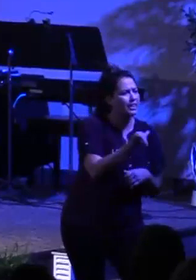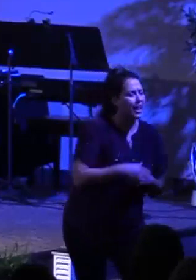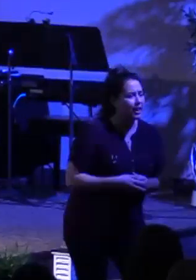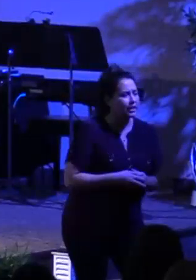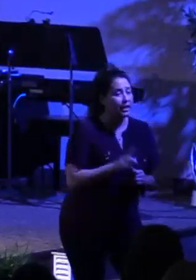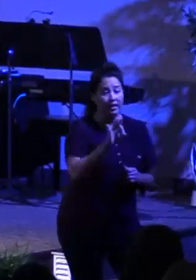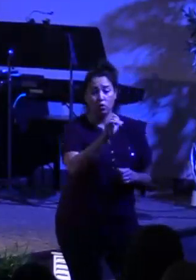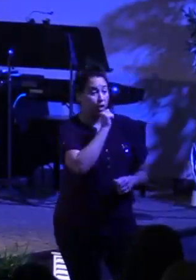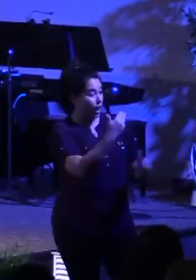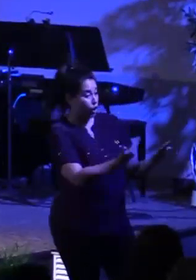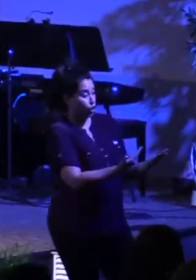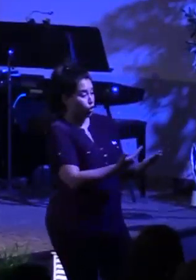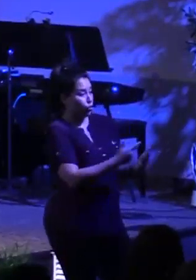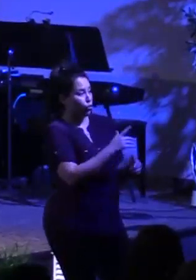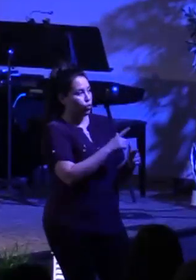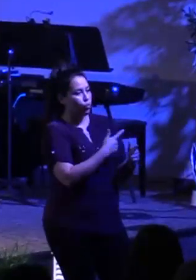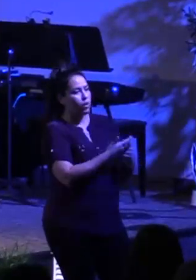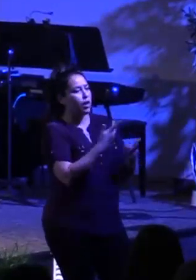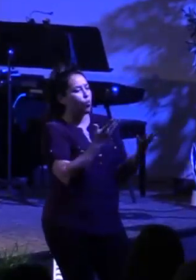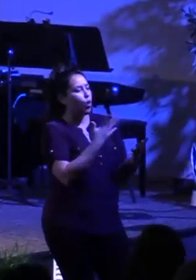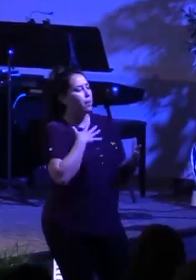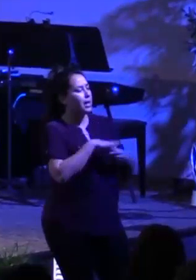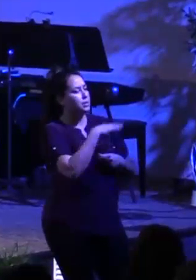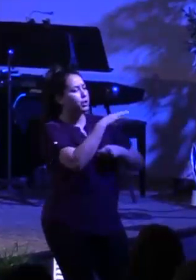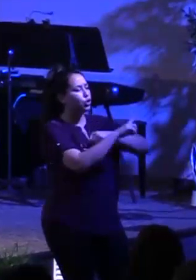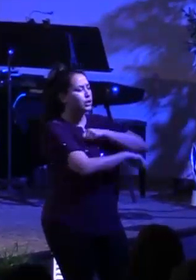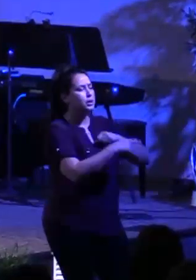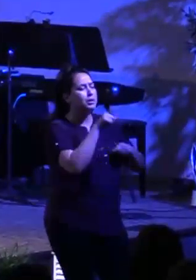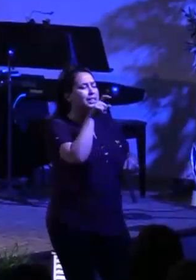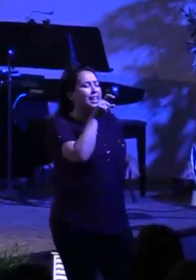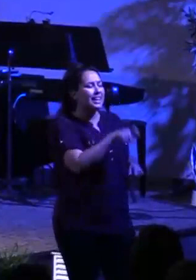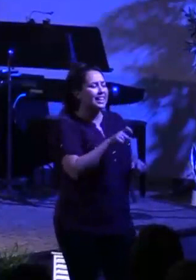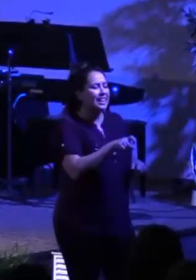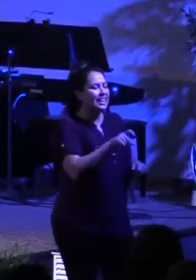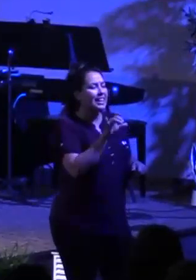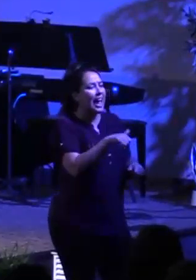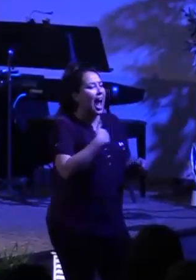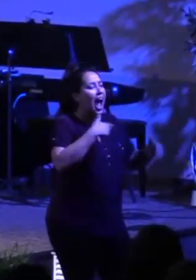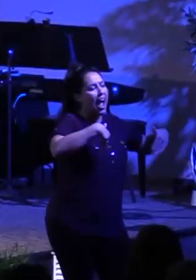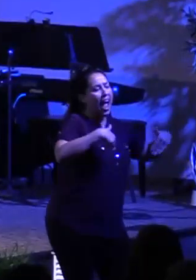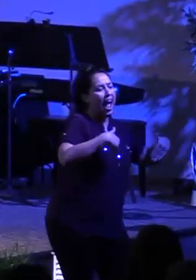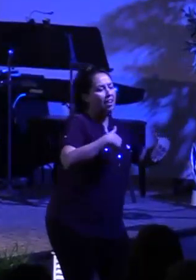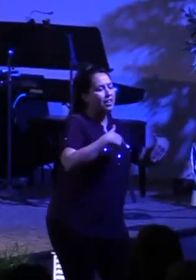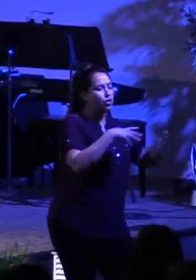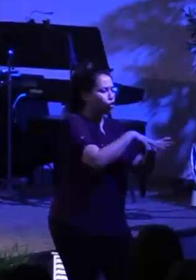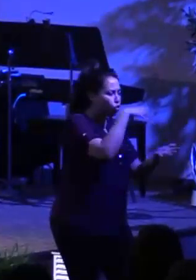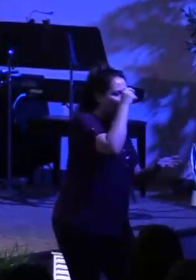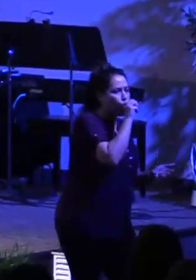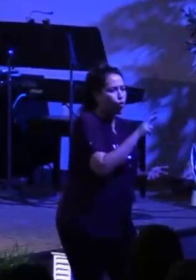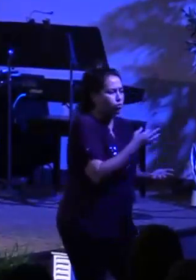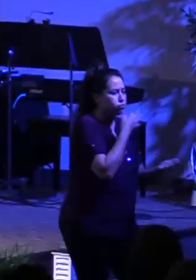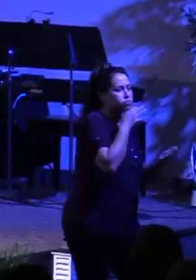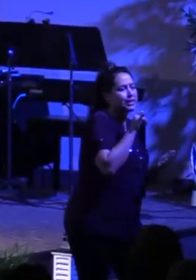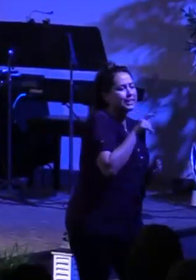should ask yourself, what are the spiritual disciplines necessary that I haven't mastered yet that will enable me to